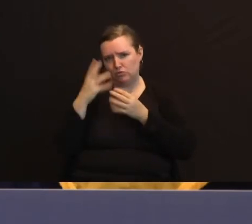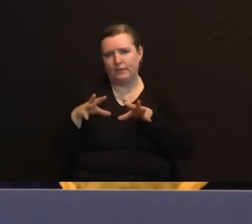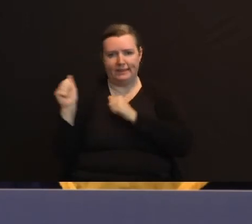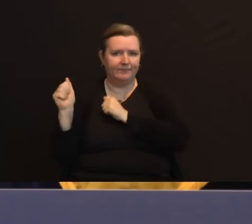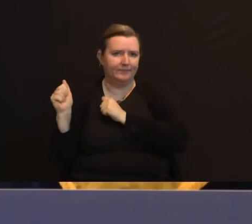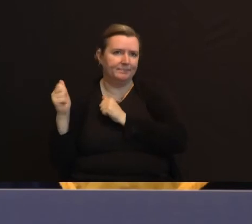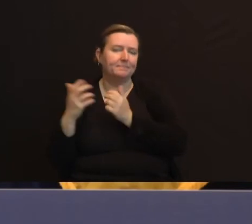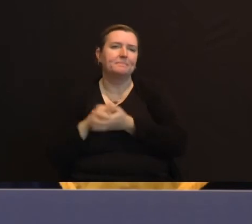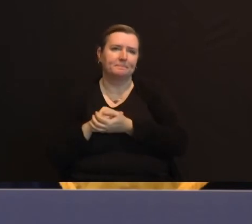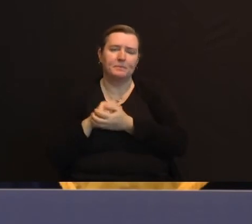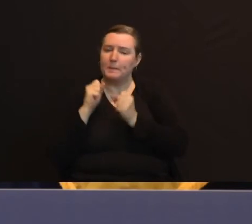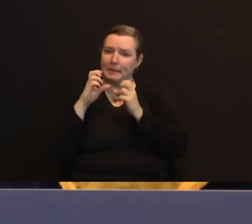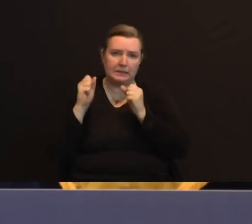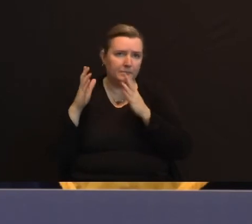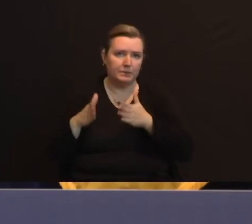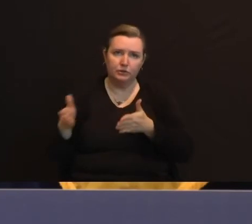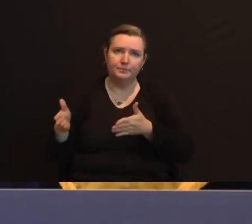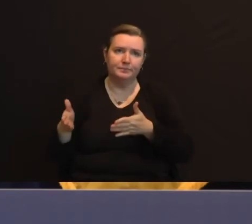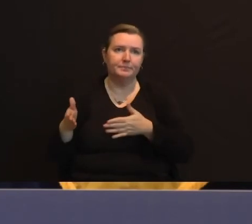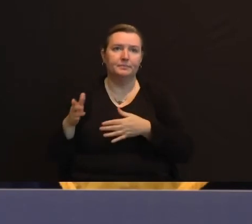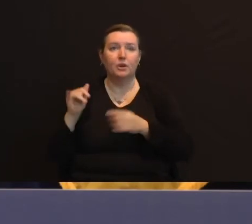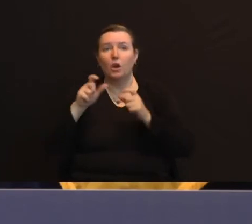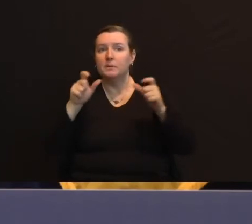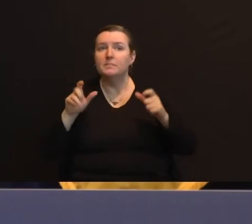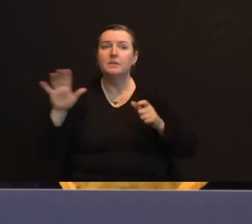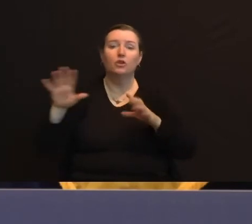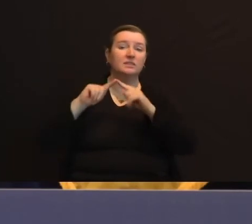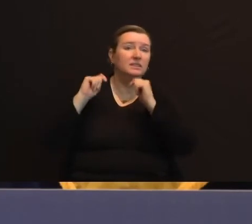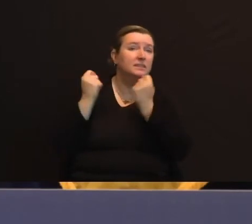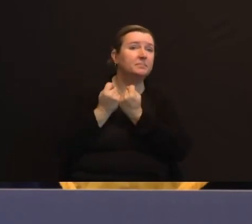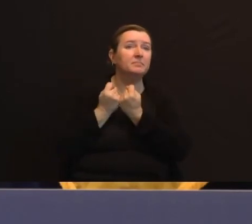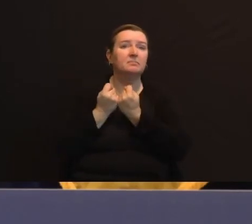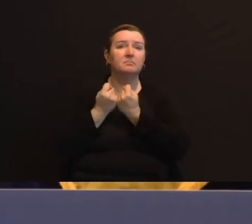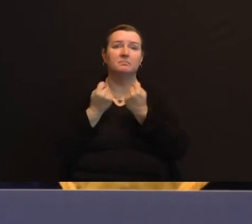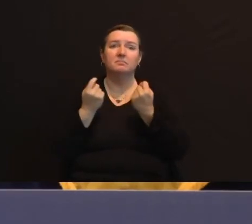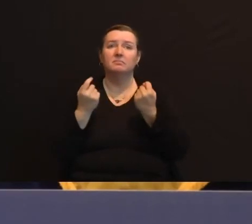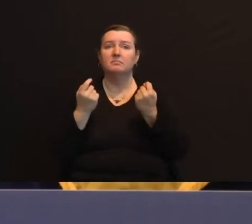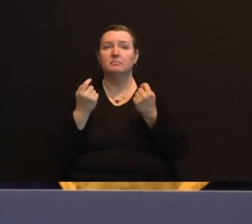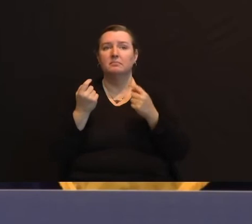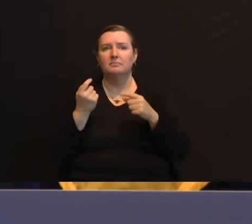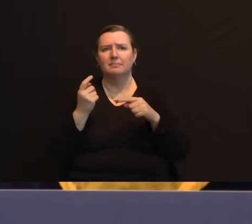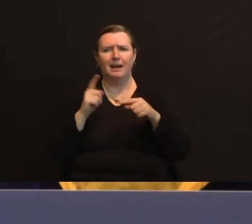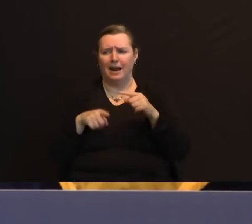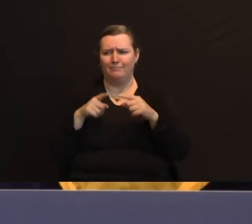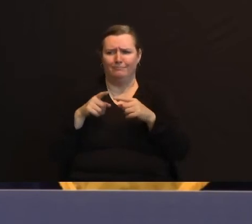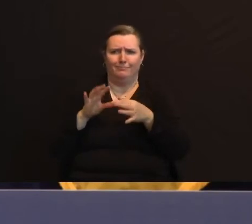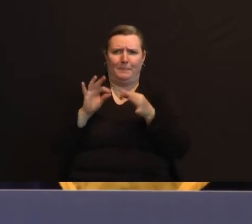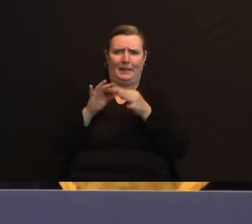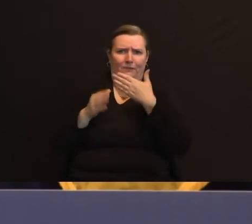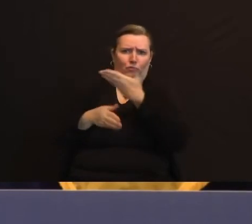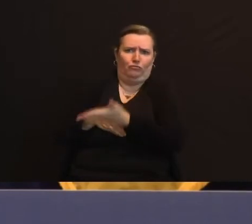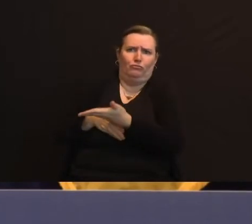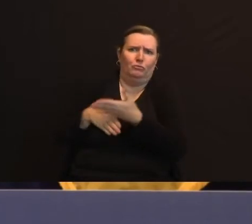the entire cabinet or team, but we've kept, I think compared to almost any other administration that I know of,